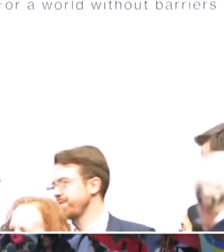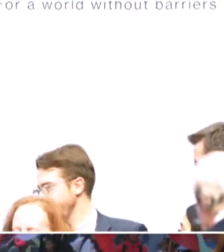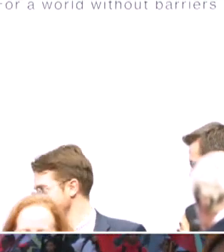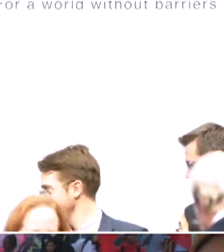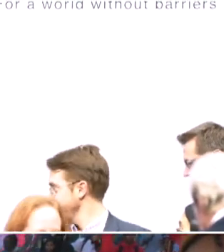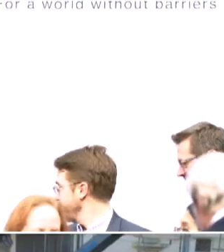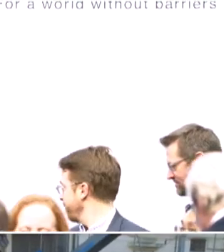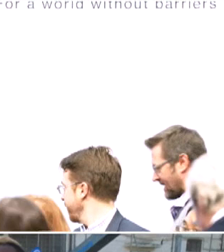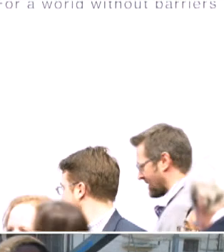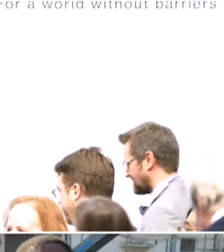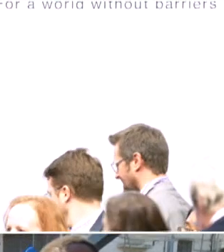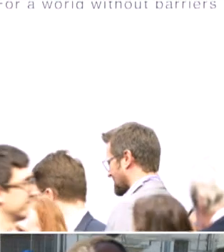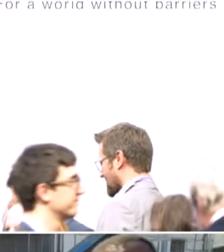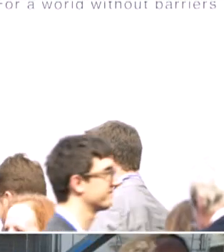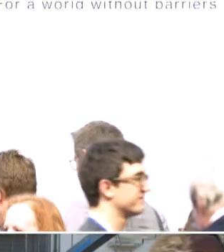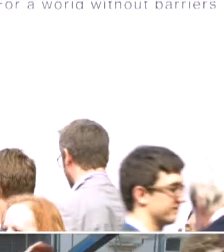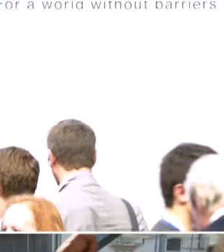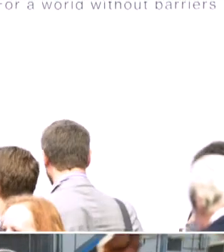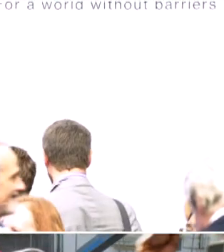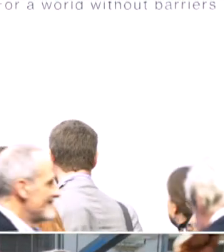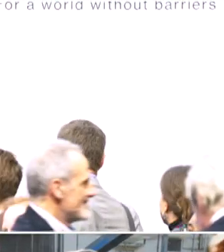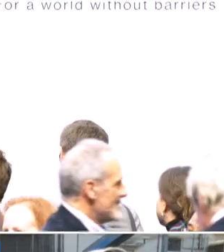borders. Zero bombs.